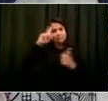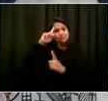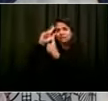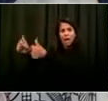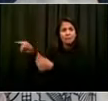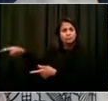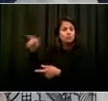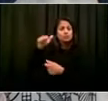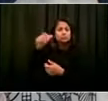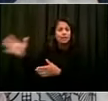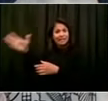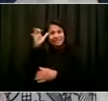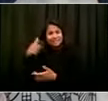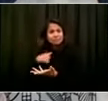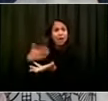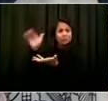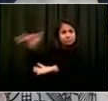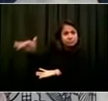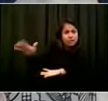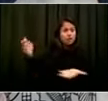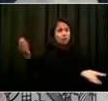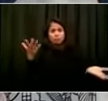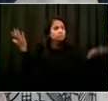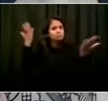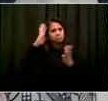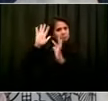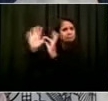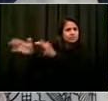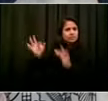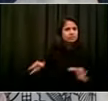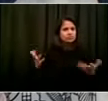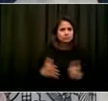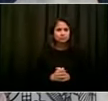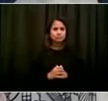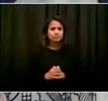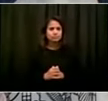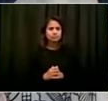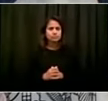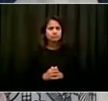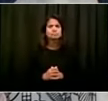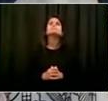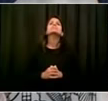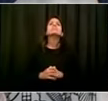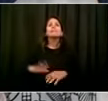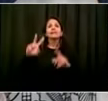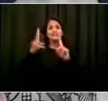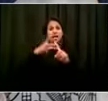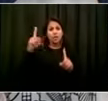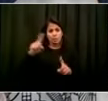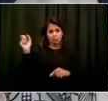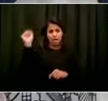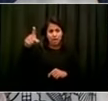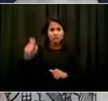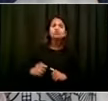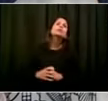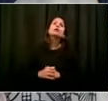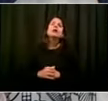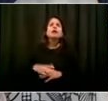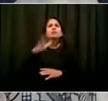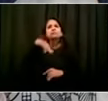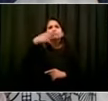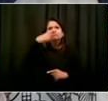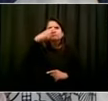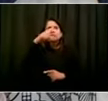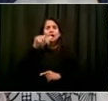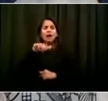I wanted to ask the doctors if they can explain why this percent positive stat is the stat that's being focused on